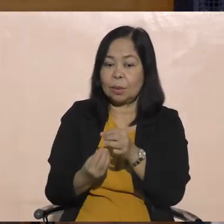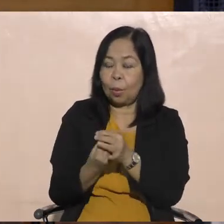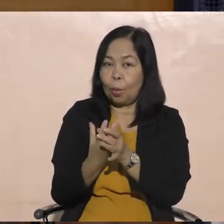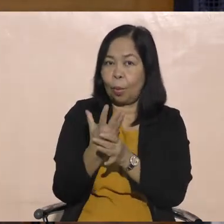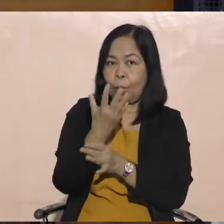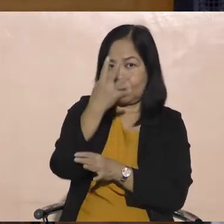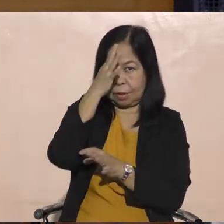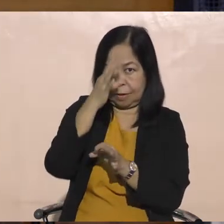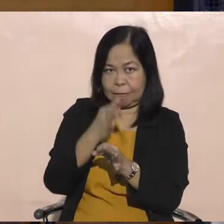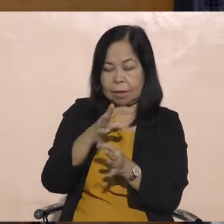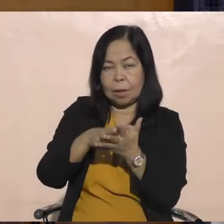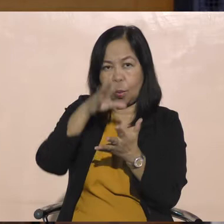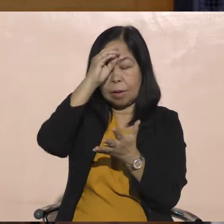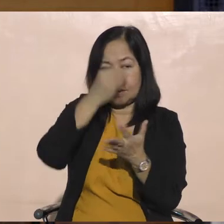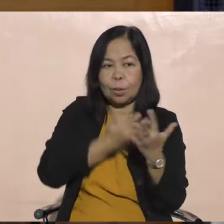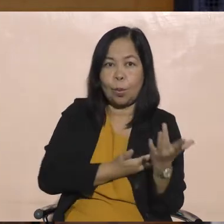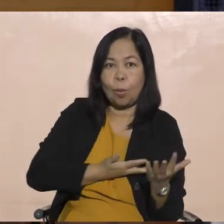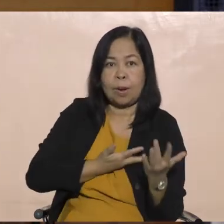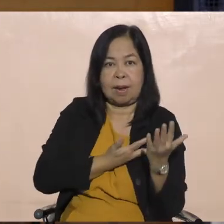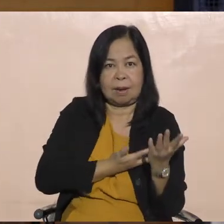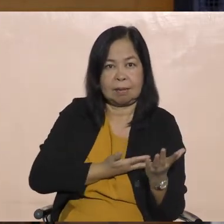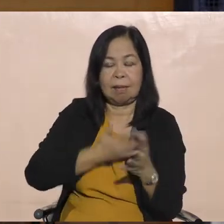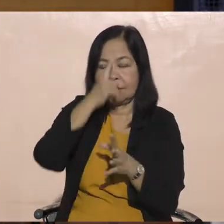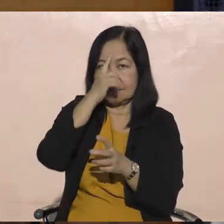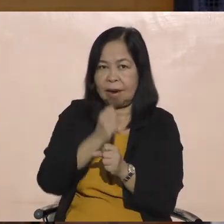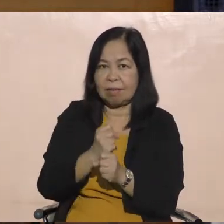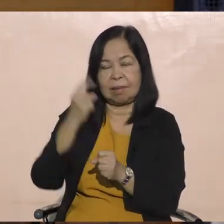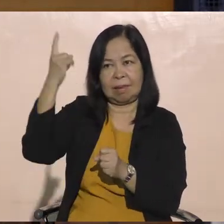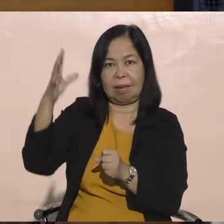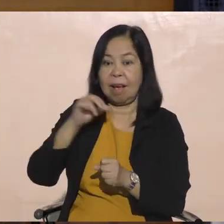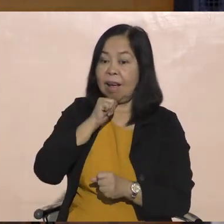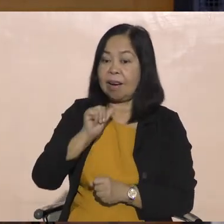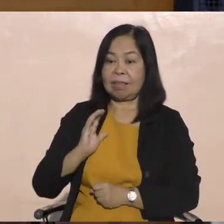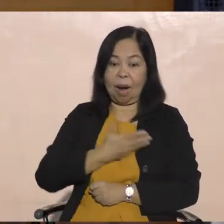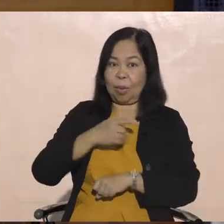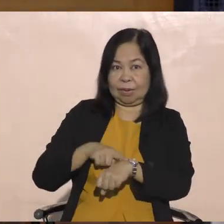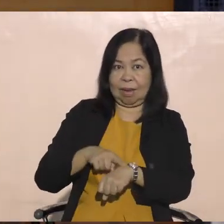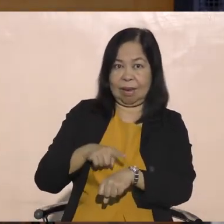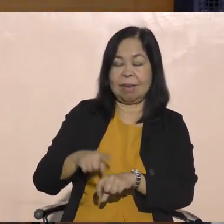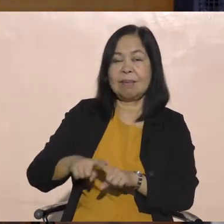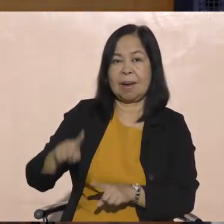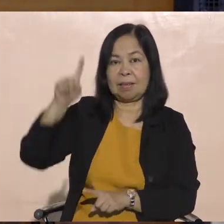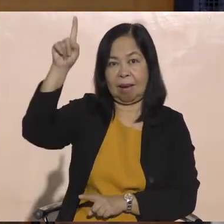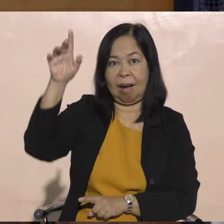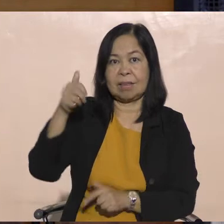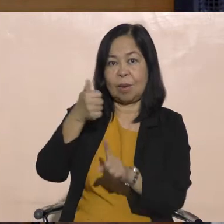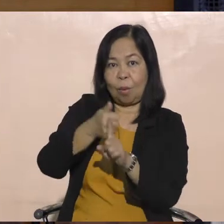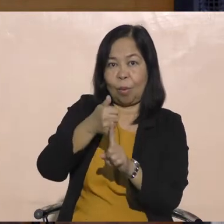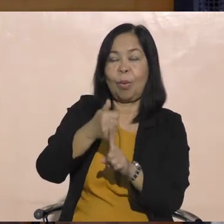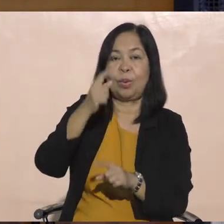faith as we learn to wait and trust in God. You see, everything